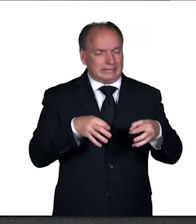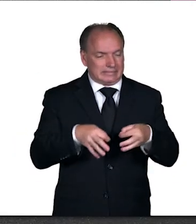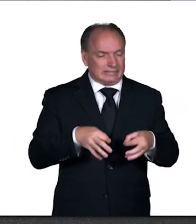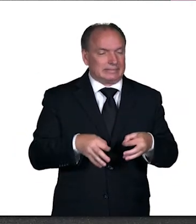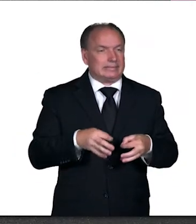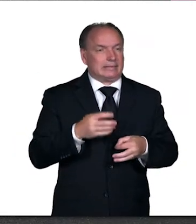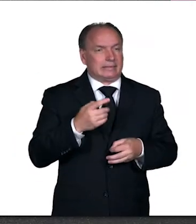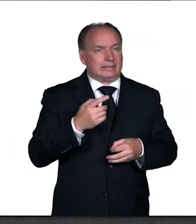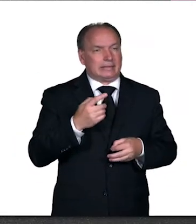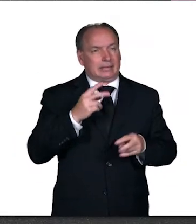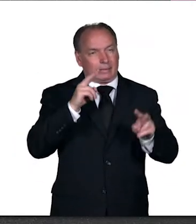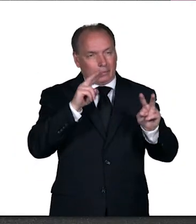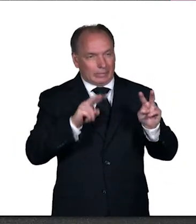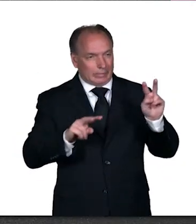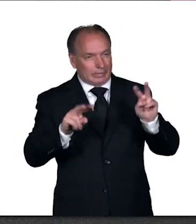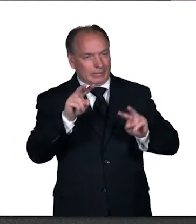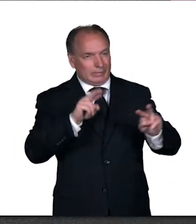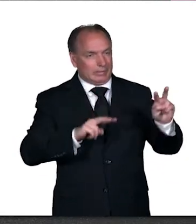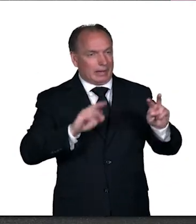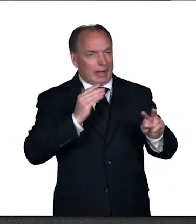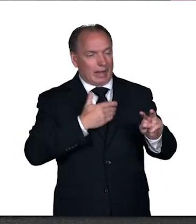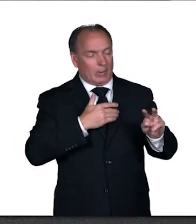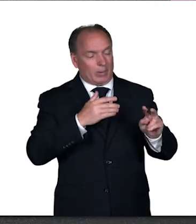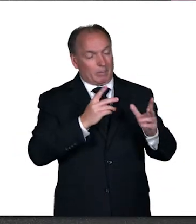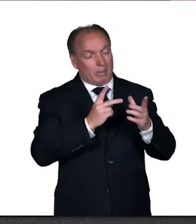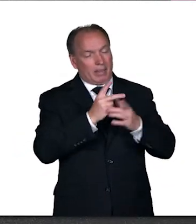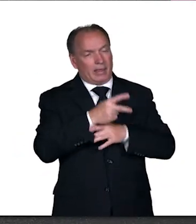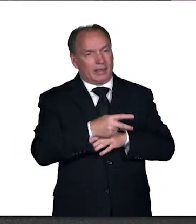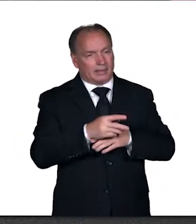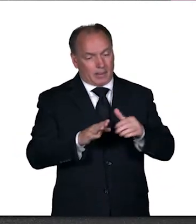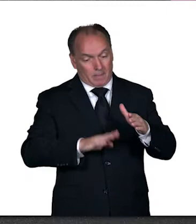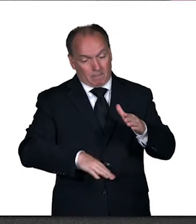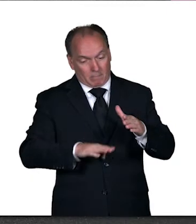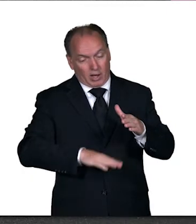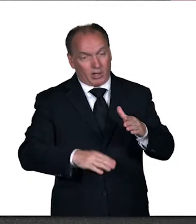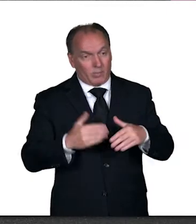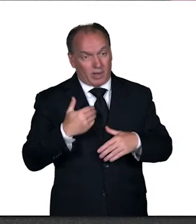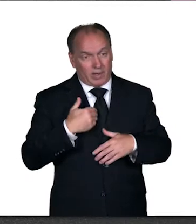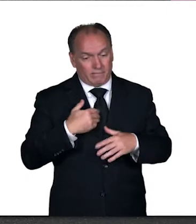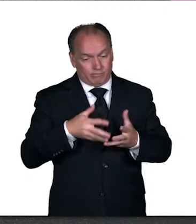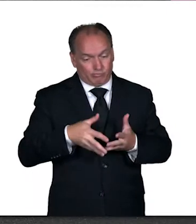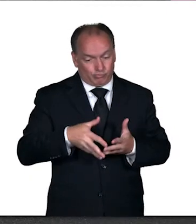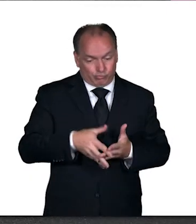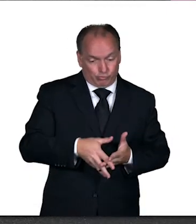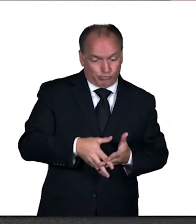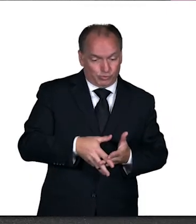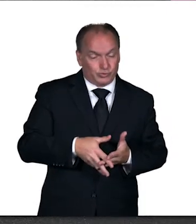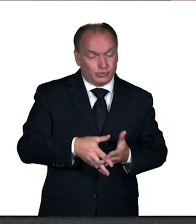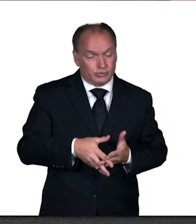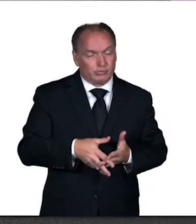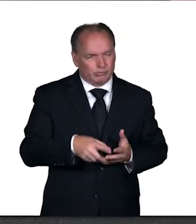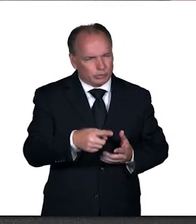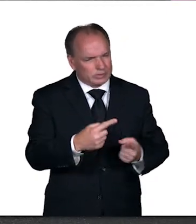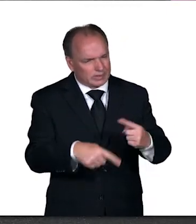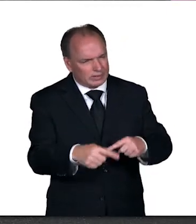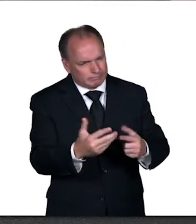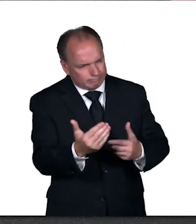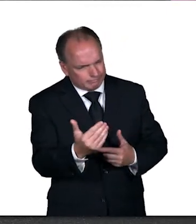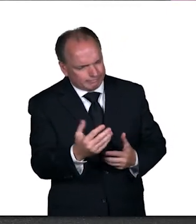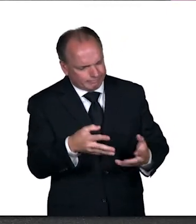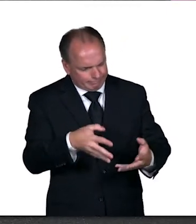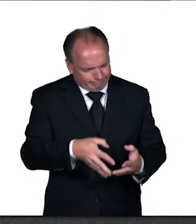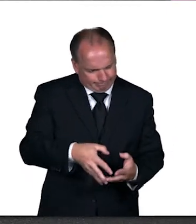look at our plant that we made. So at the bottom, we have roots. Then we have